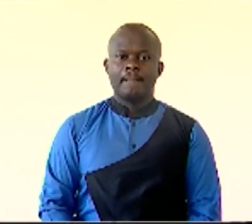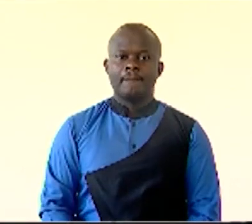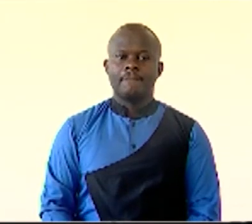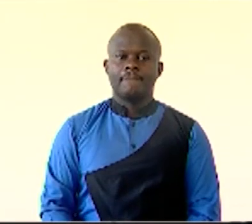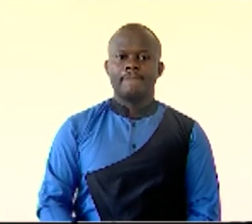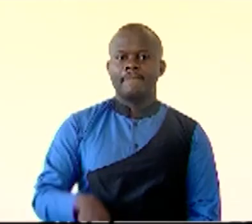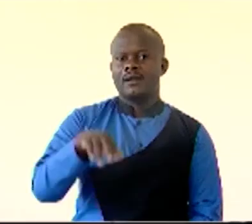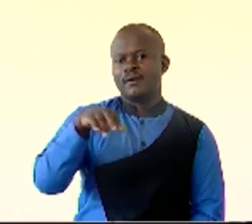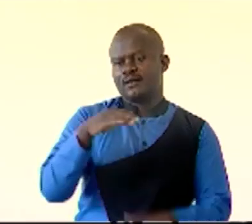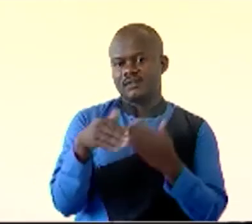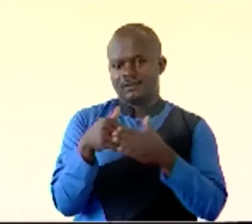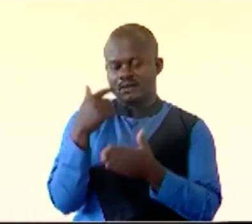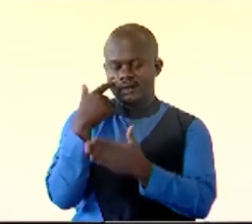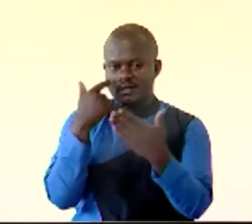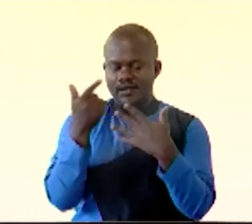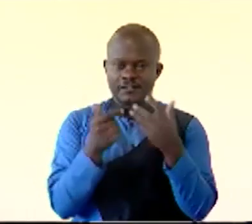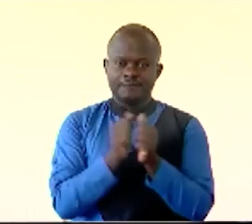nitrate